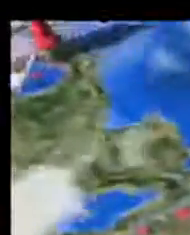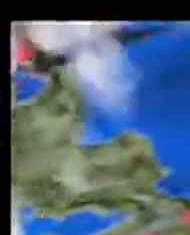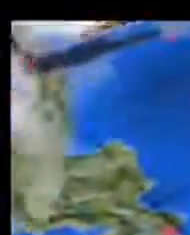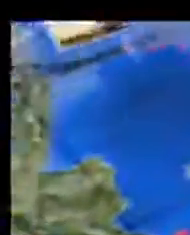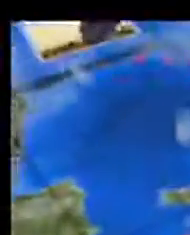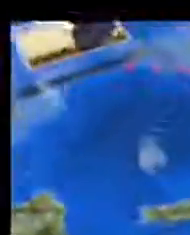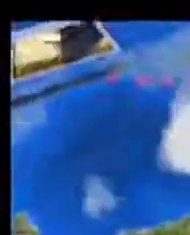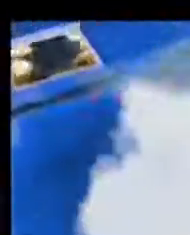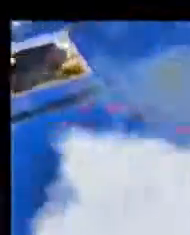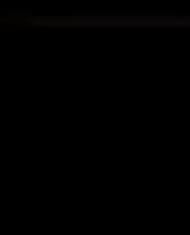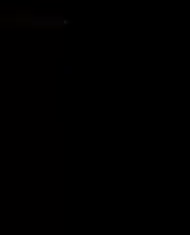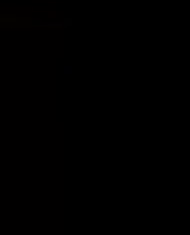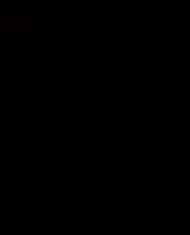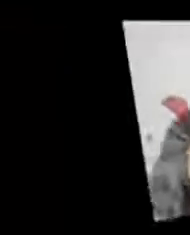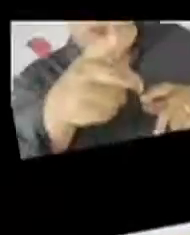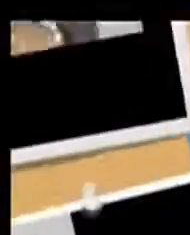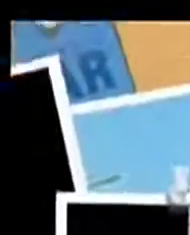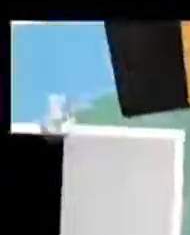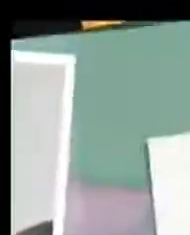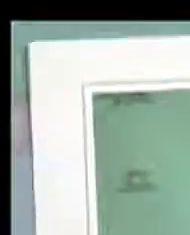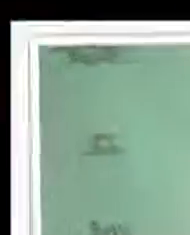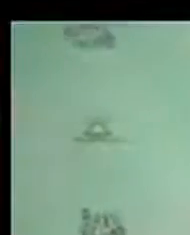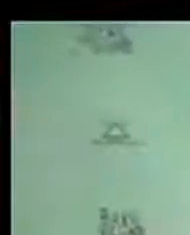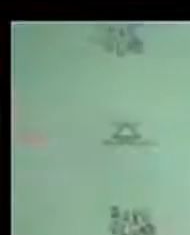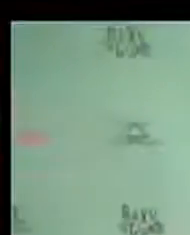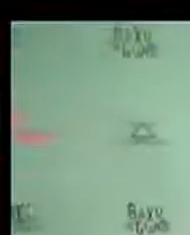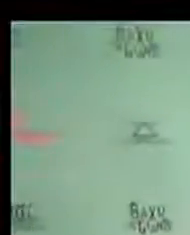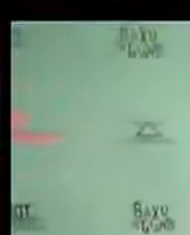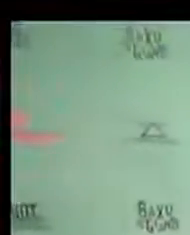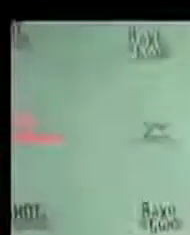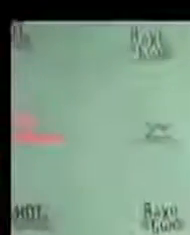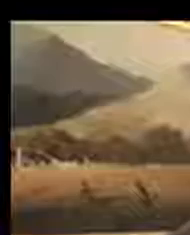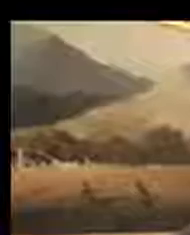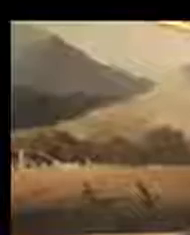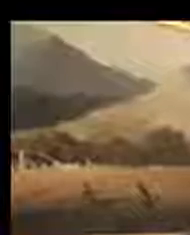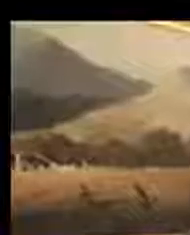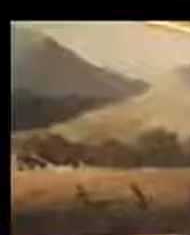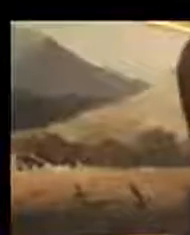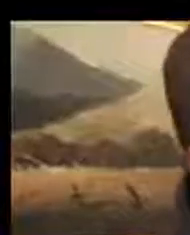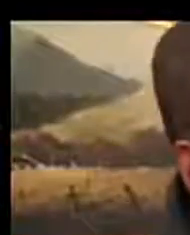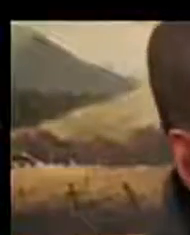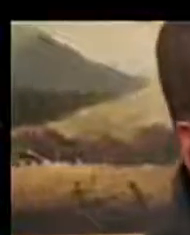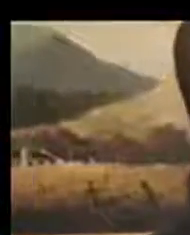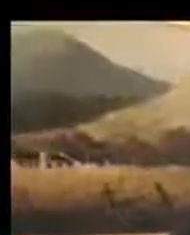just trying to stay strong. I need to just get up and take a deep breath.